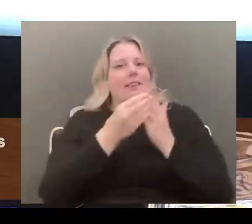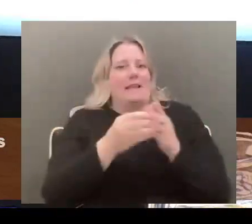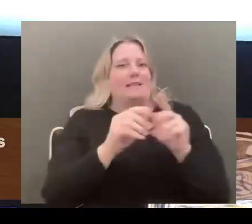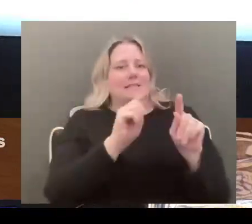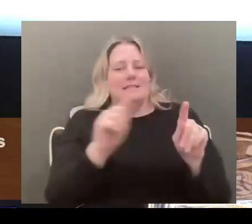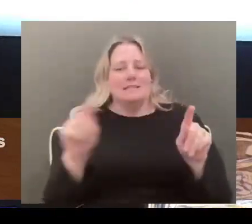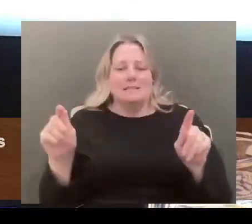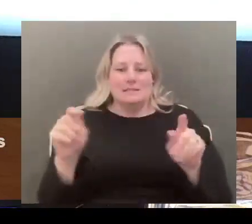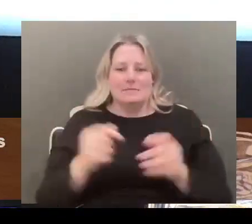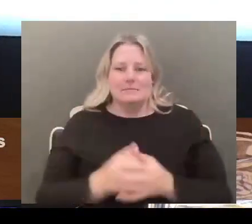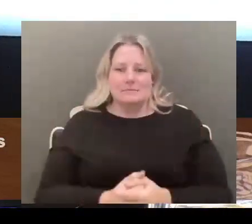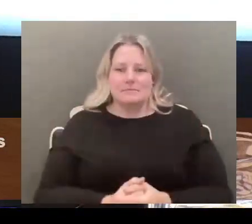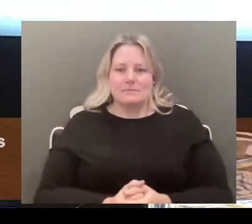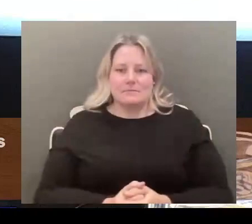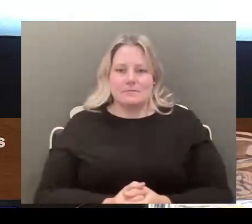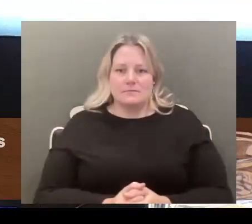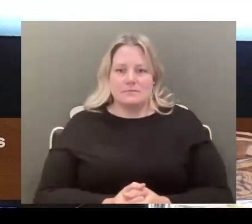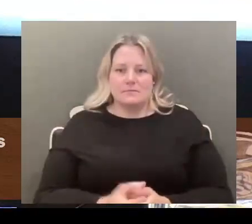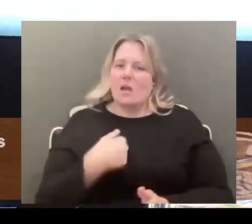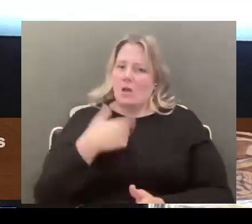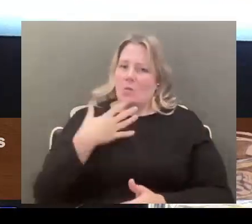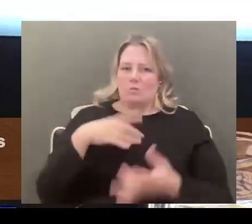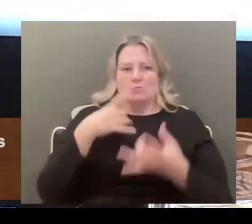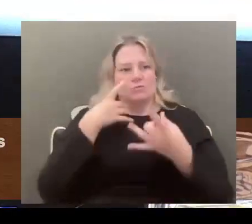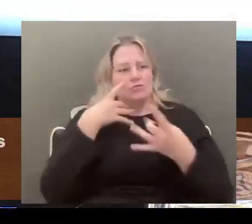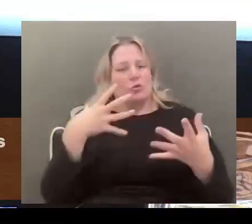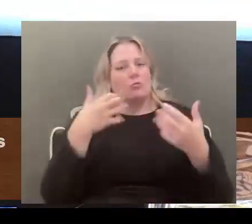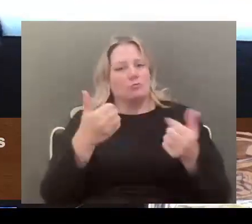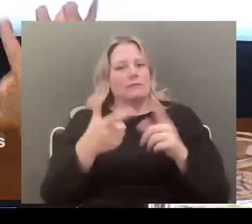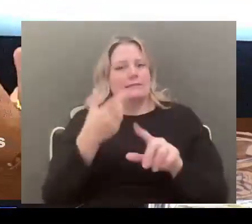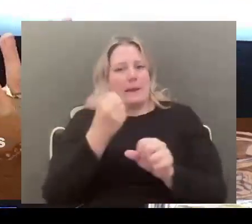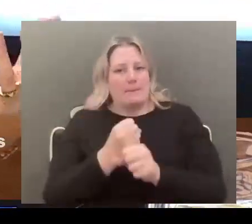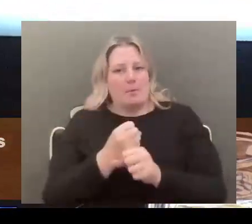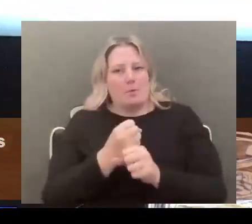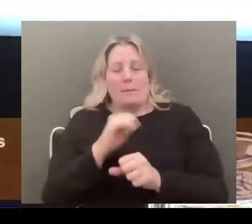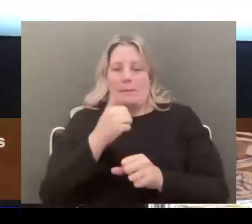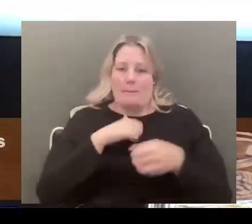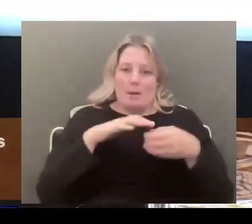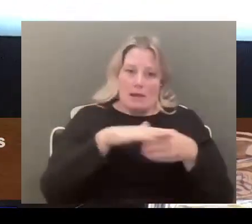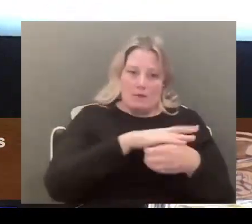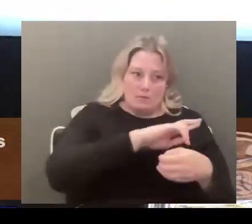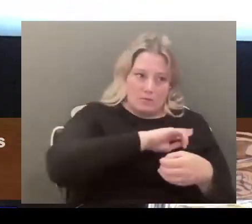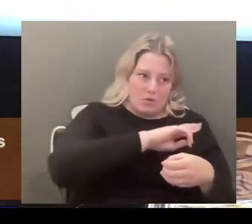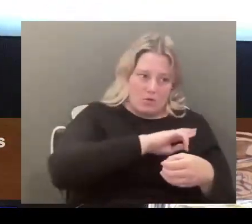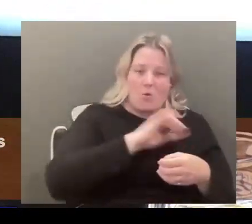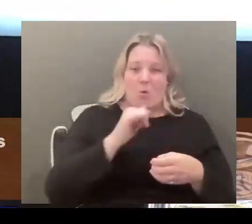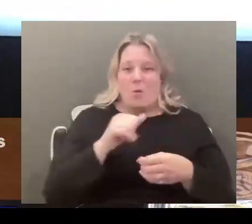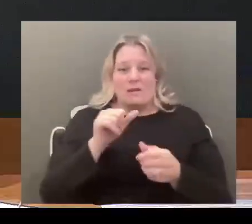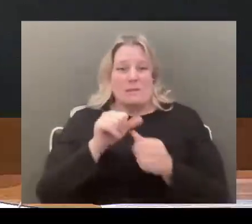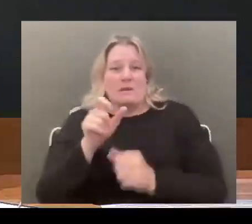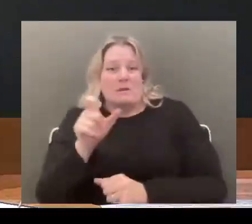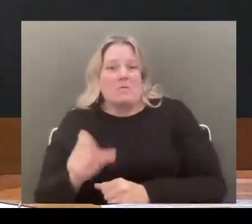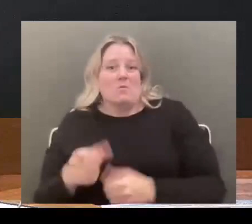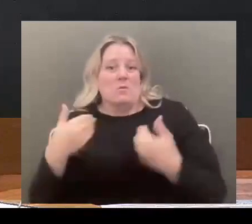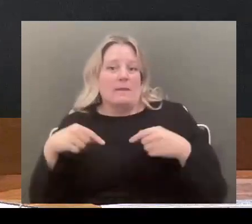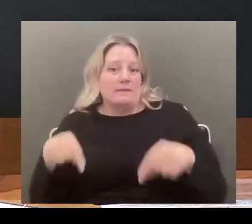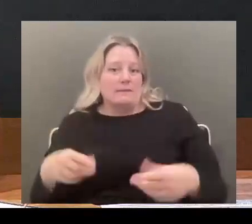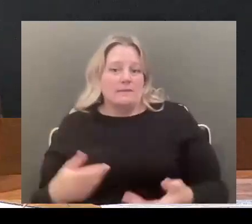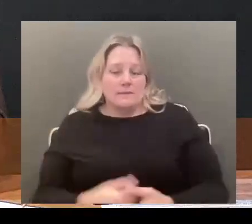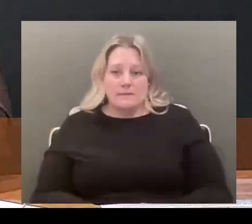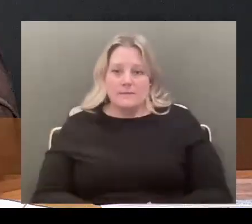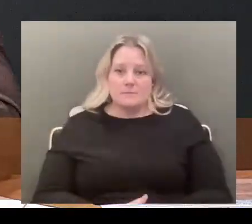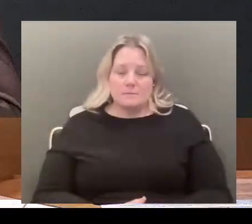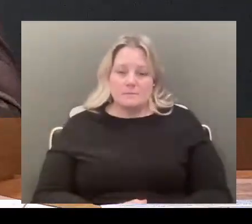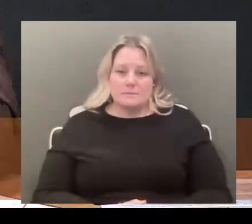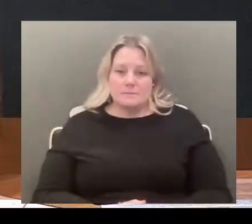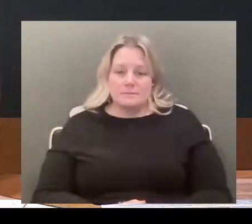want to try to set an example, whether it's within my portfolios, but also as a better citizen. And touching upon